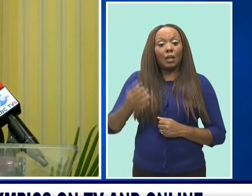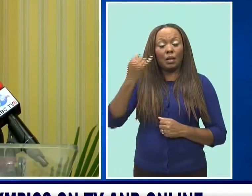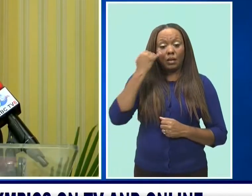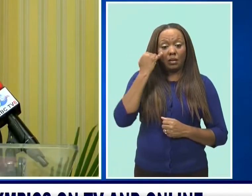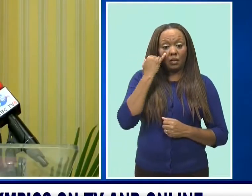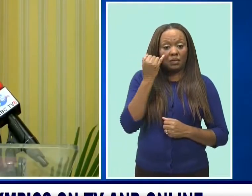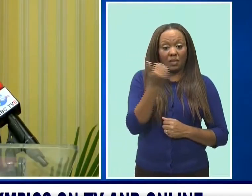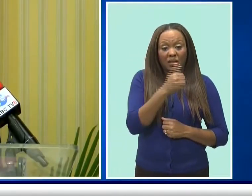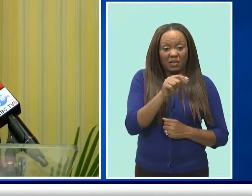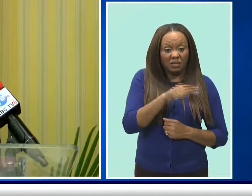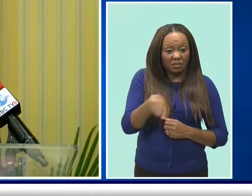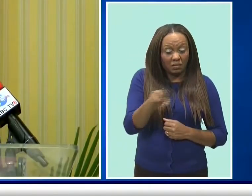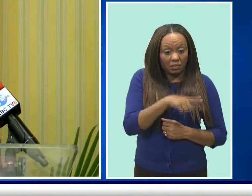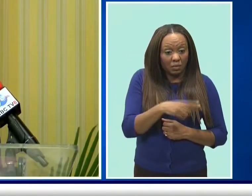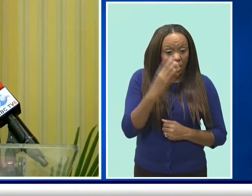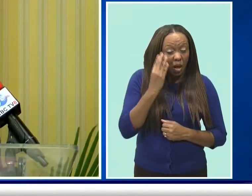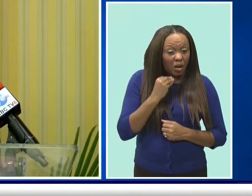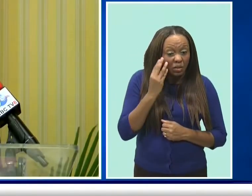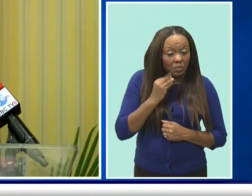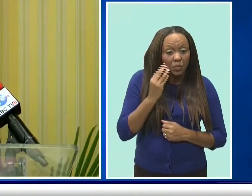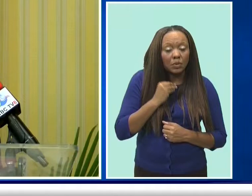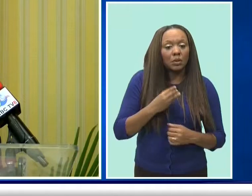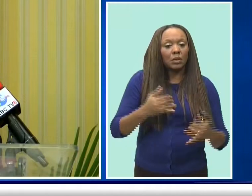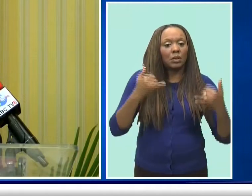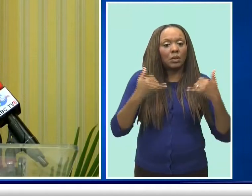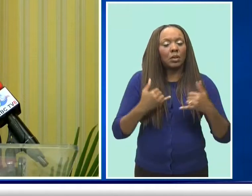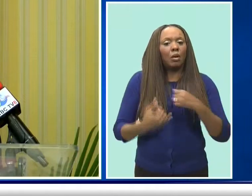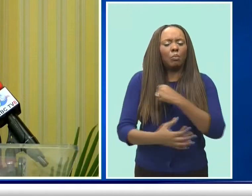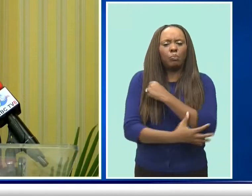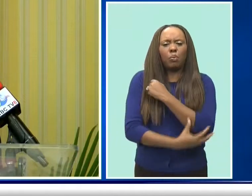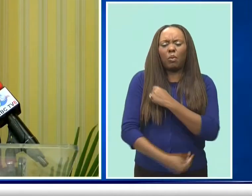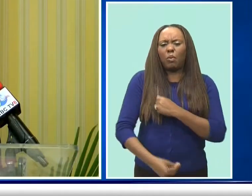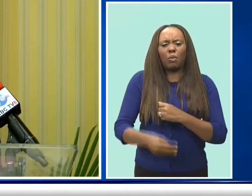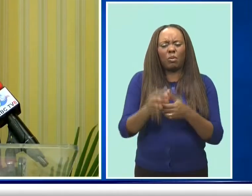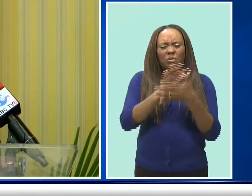you are experiencing poor reception